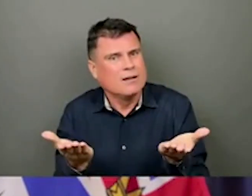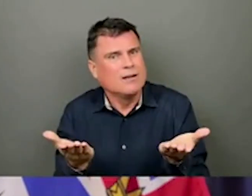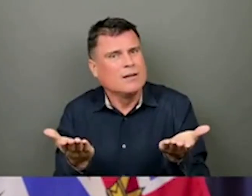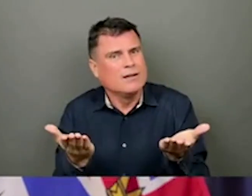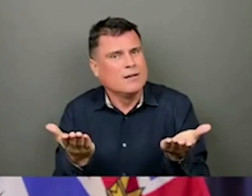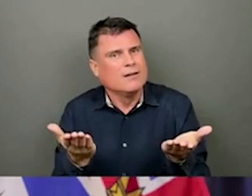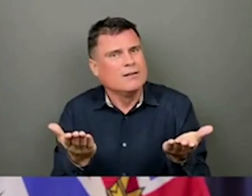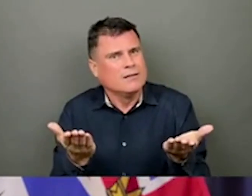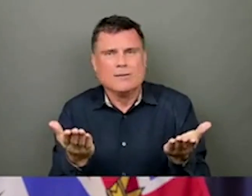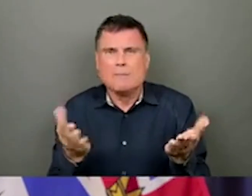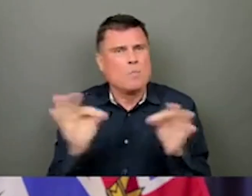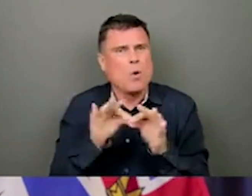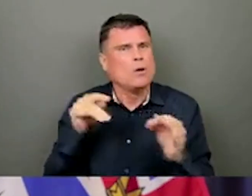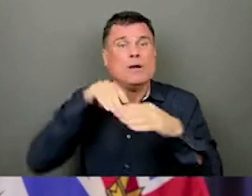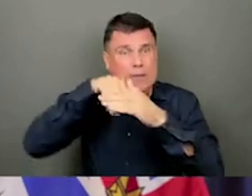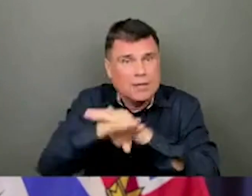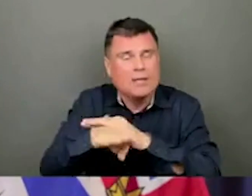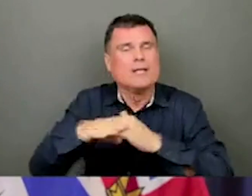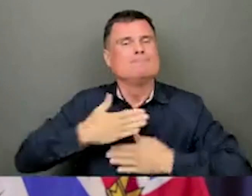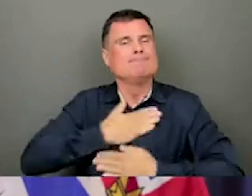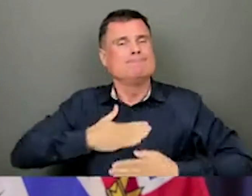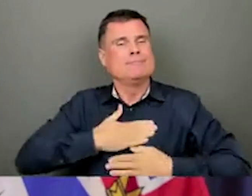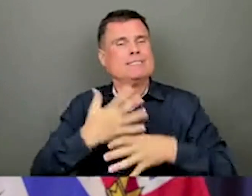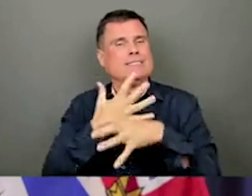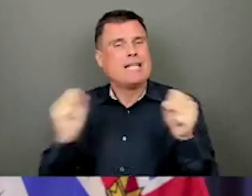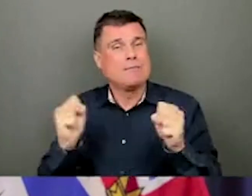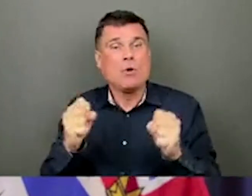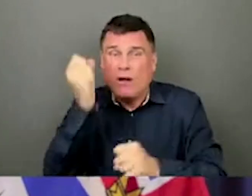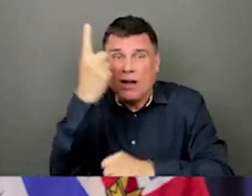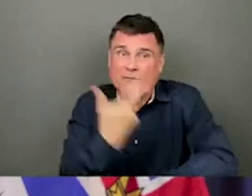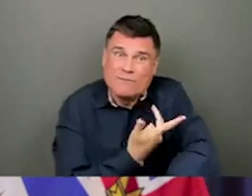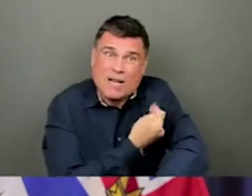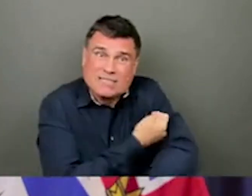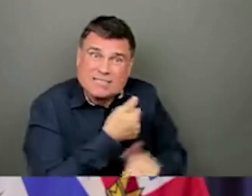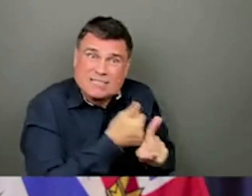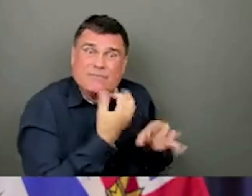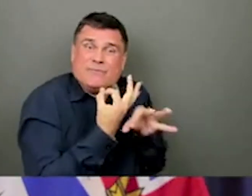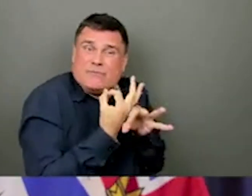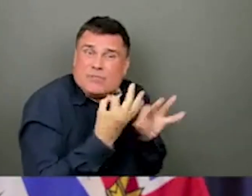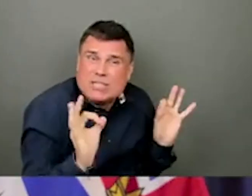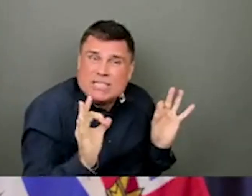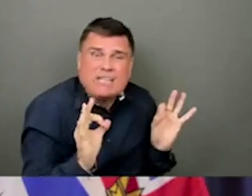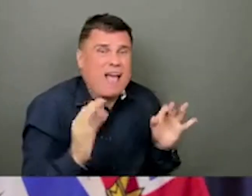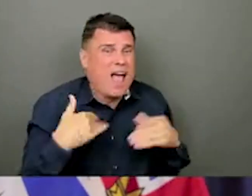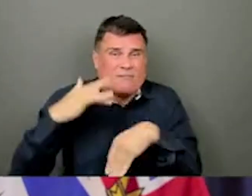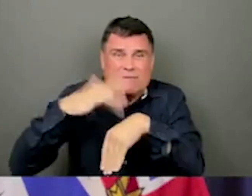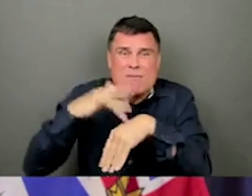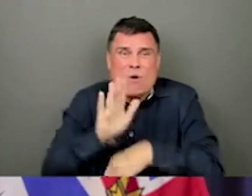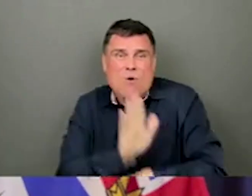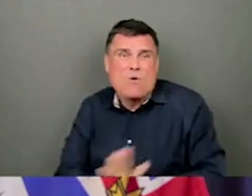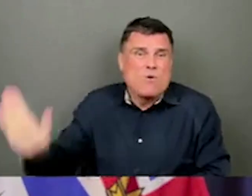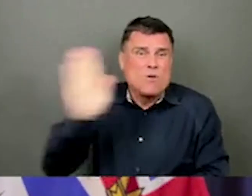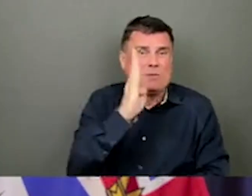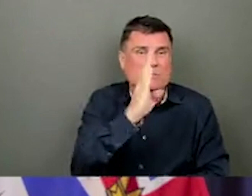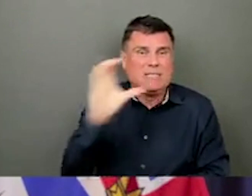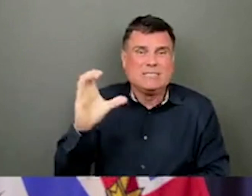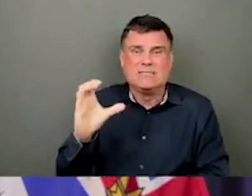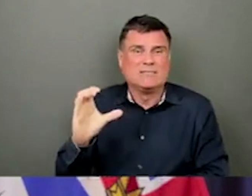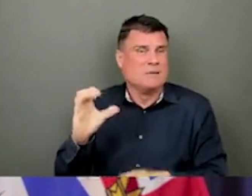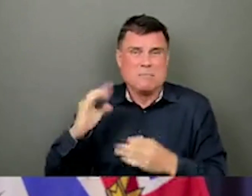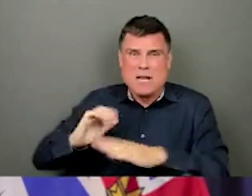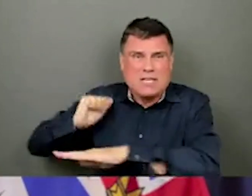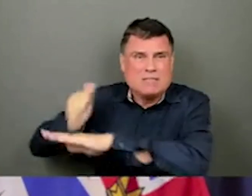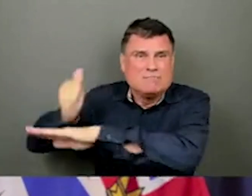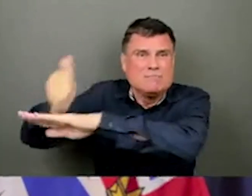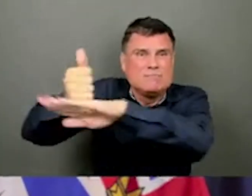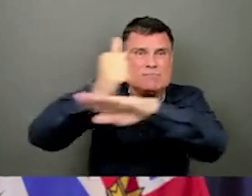vaccine. They're free. We have clinics around the province. There will be more opportunities through pop-up clinics, through walk-in clinics,